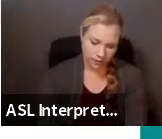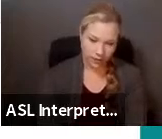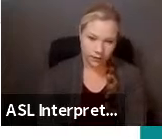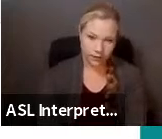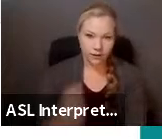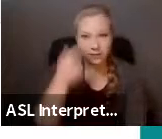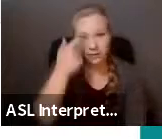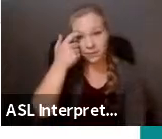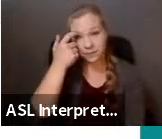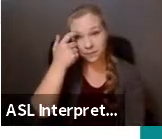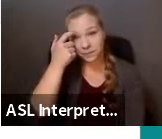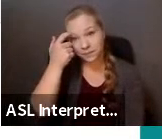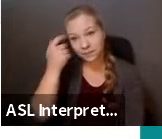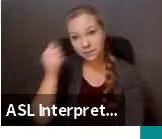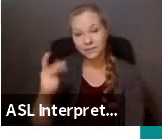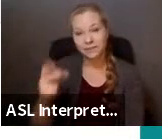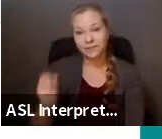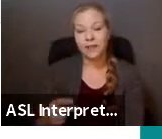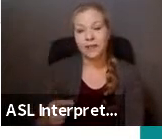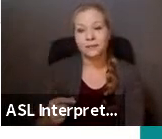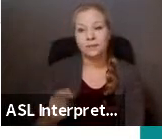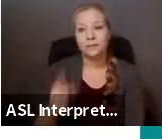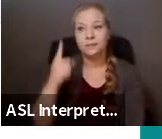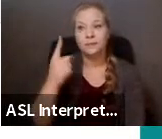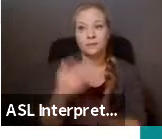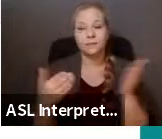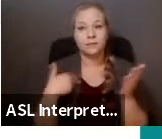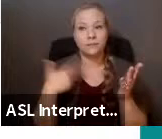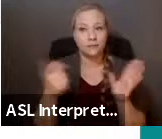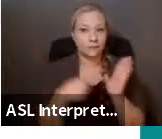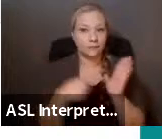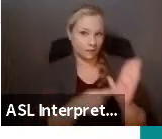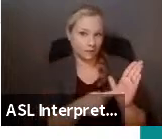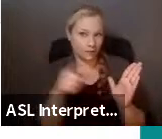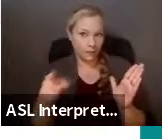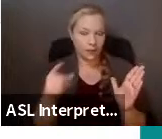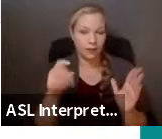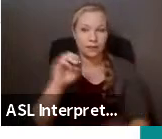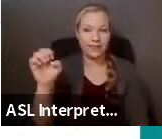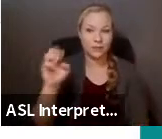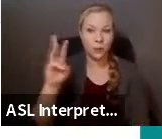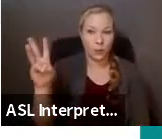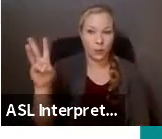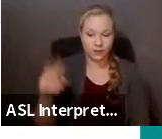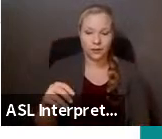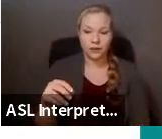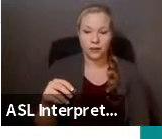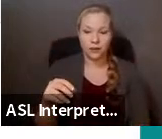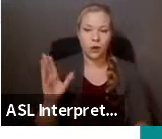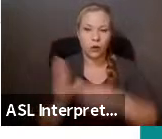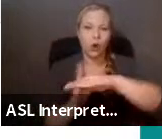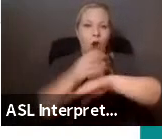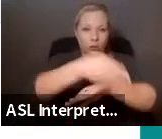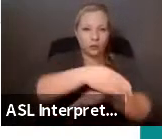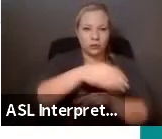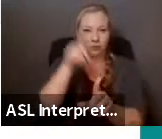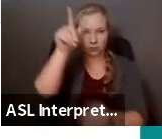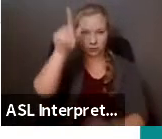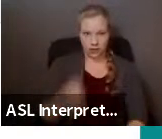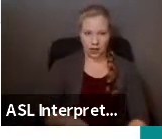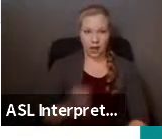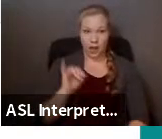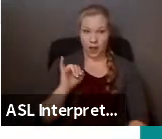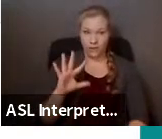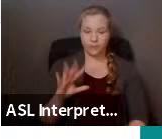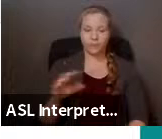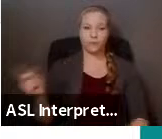All right. One other thing I'll point out about some of these east-west crossings that